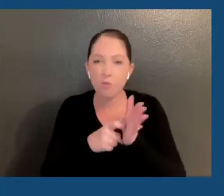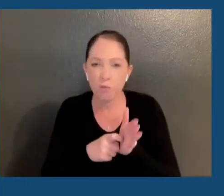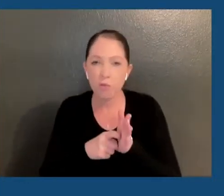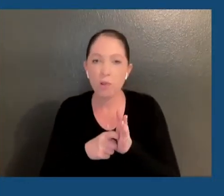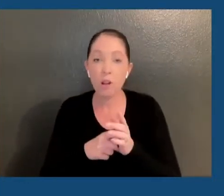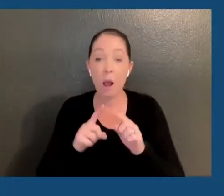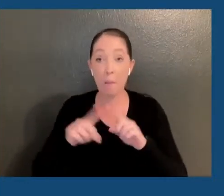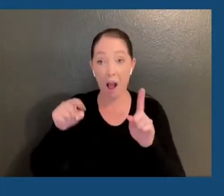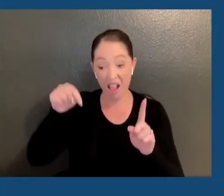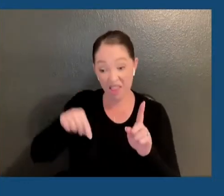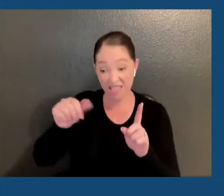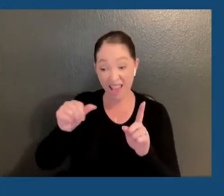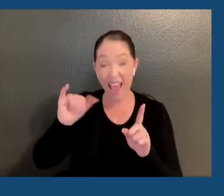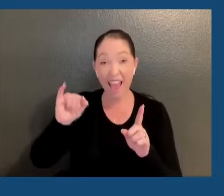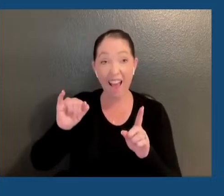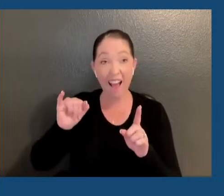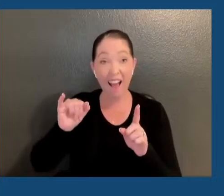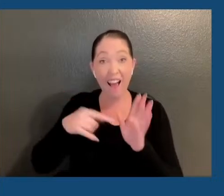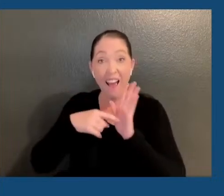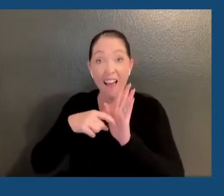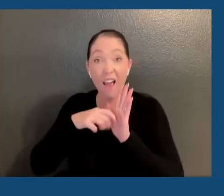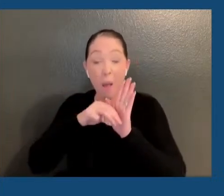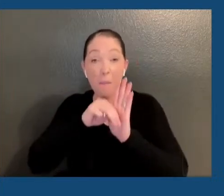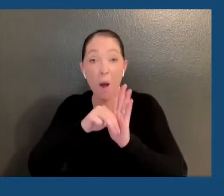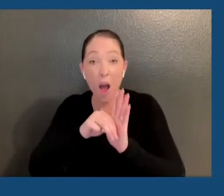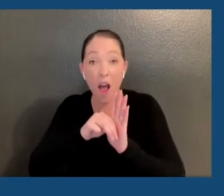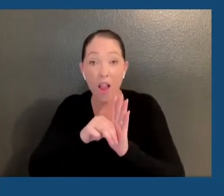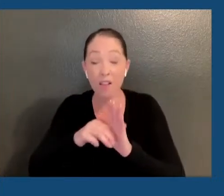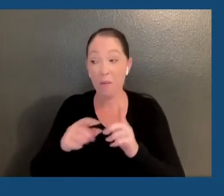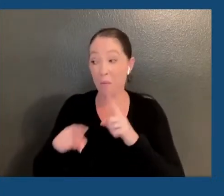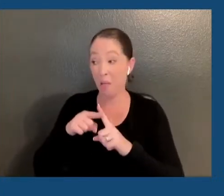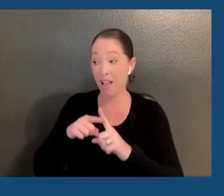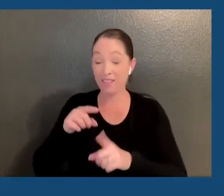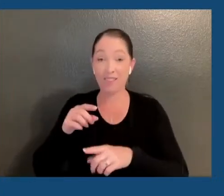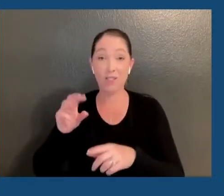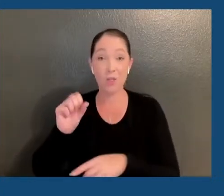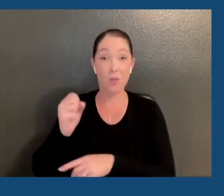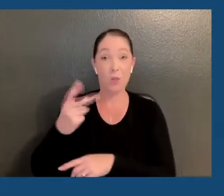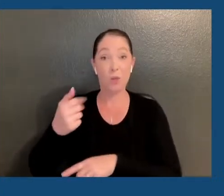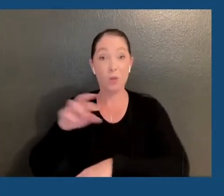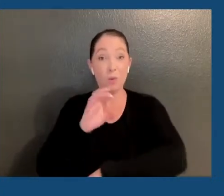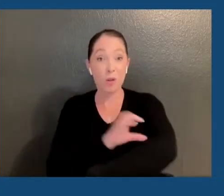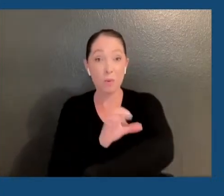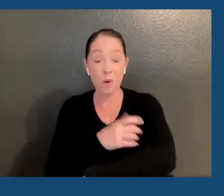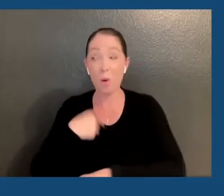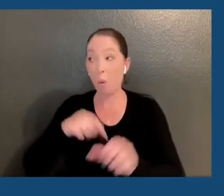this, and with our supercomputing capabilities that we have right now, we can